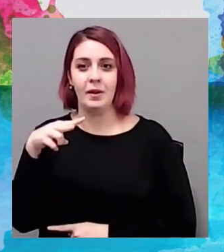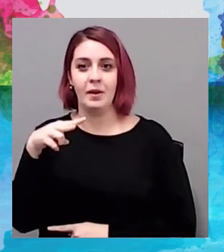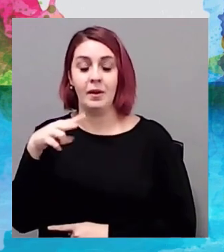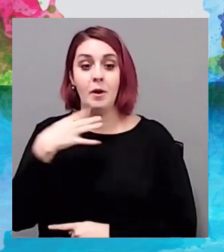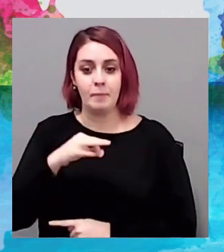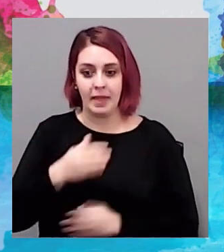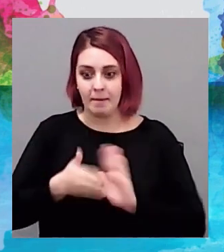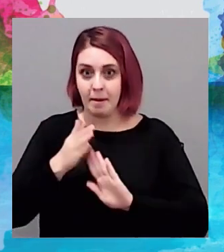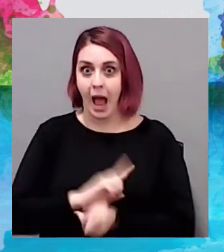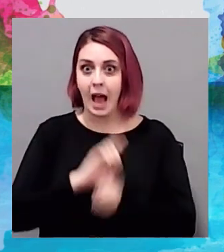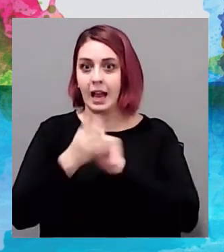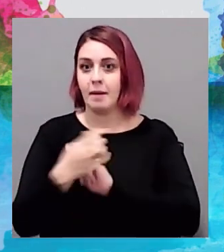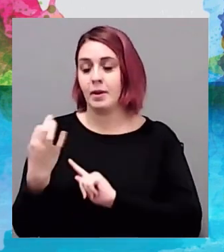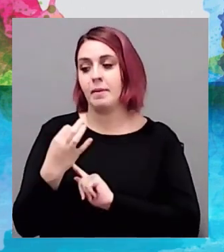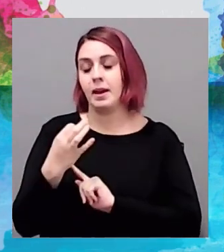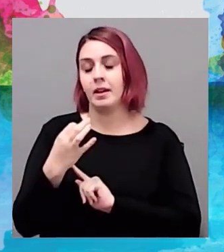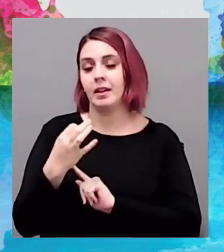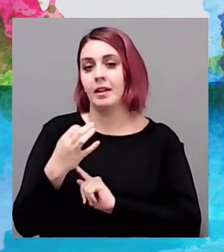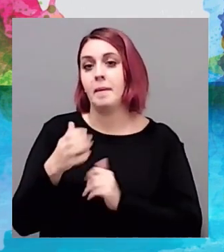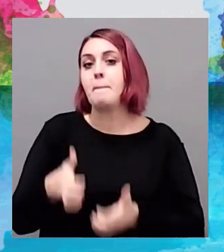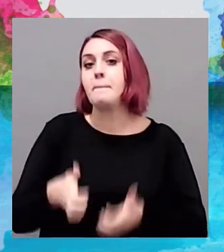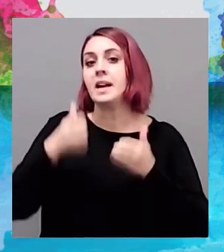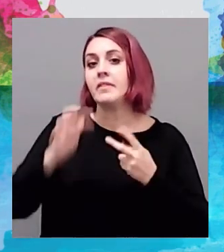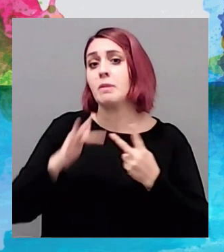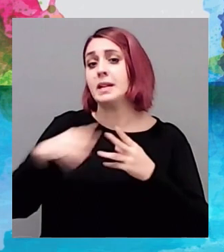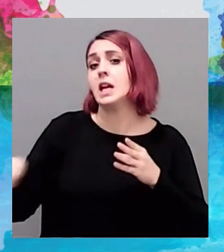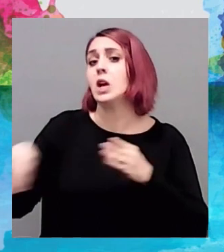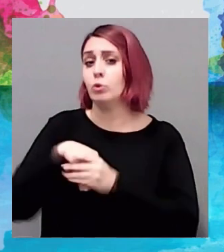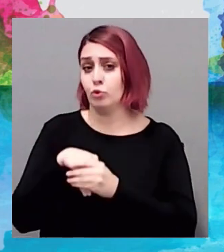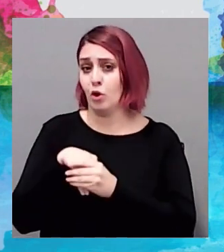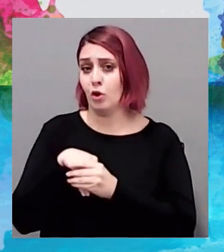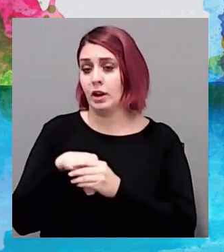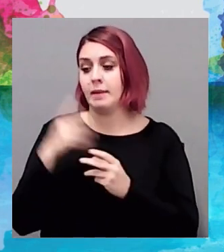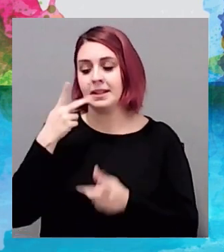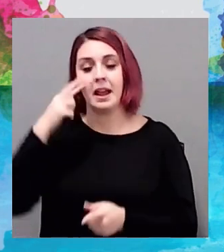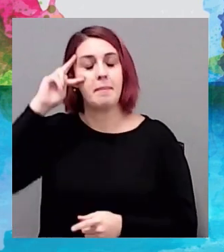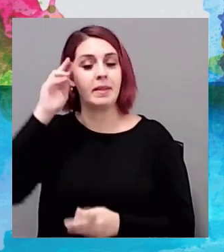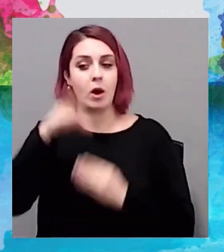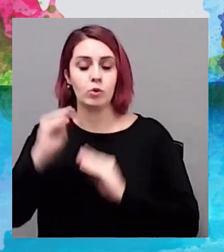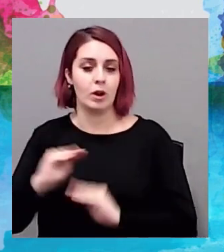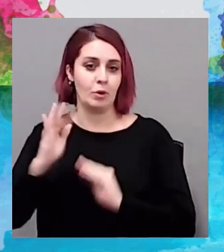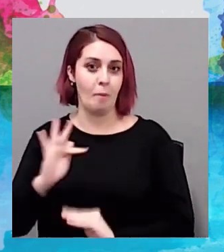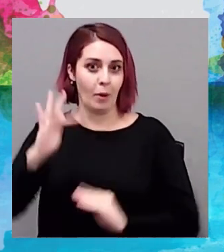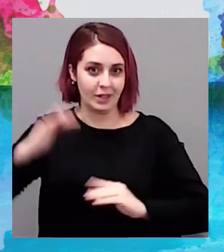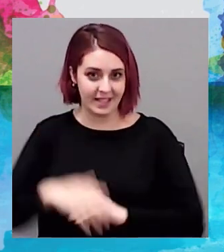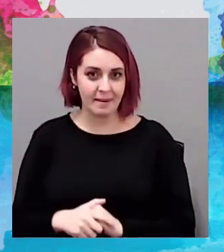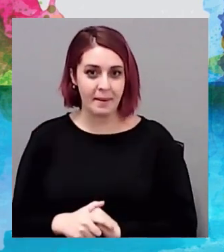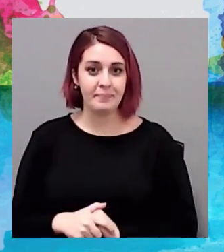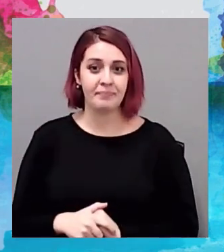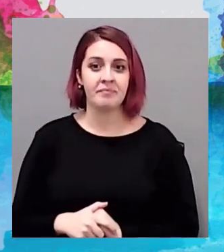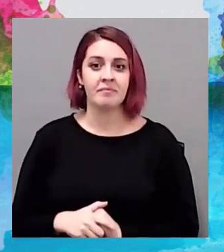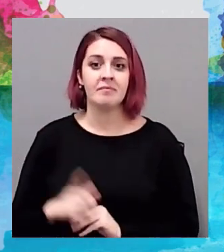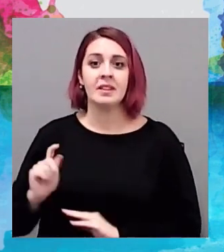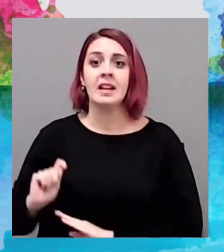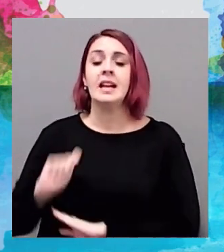museum a real motor for change, and to really create these benefits for the users. And